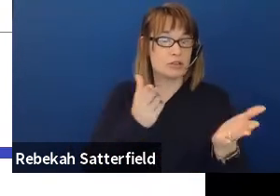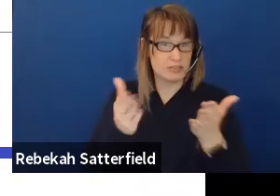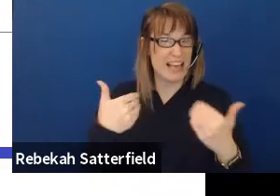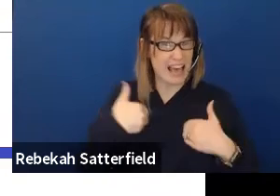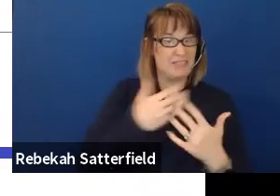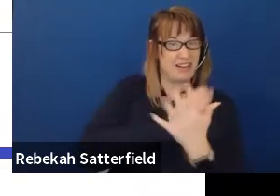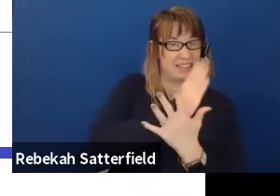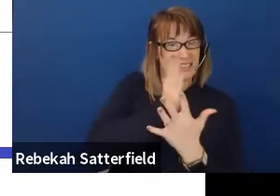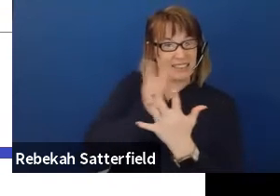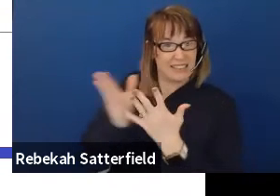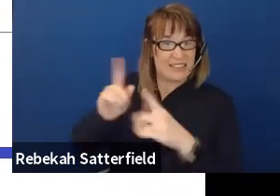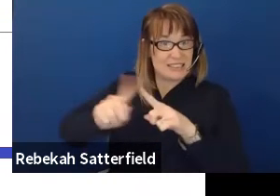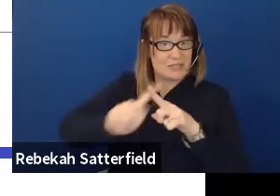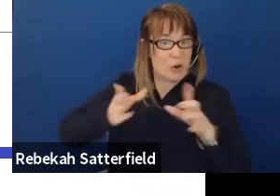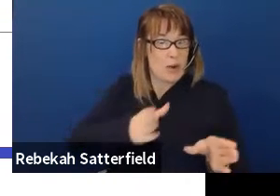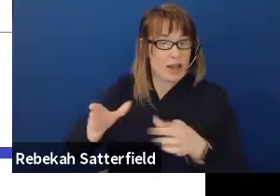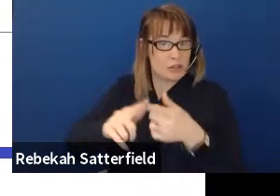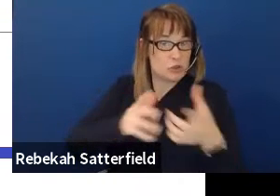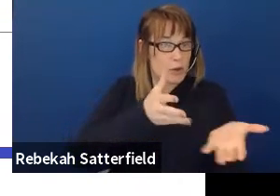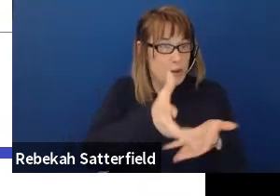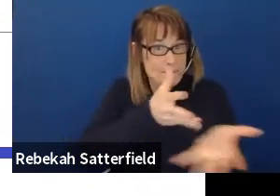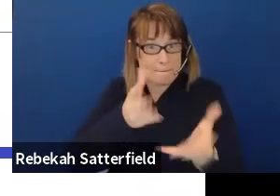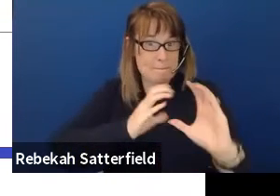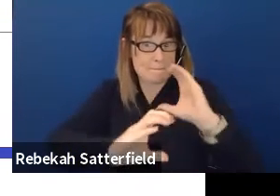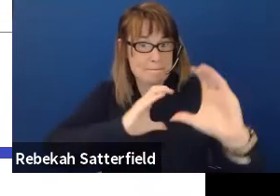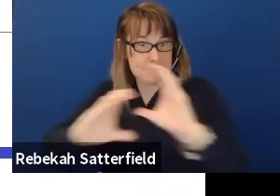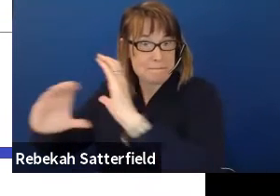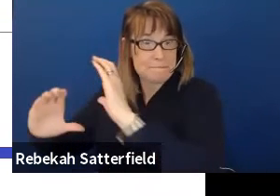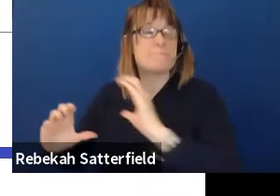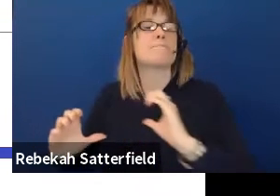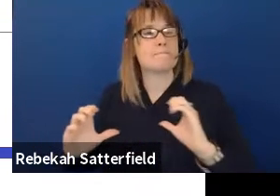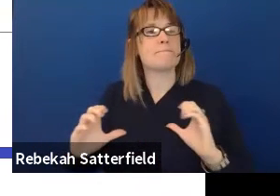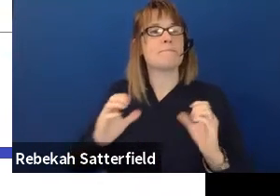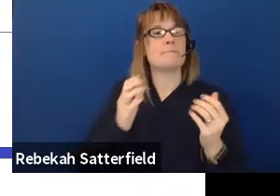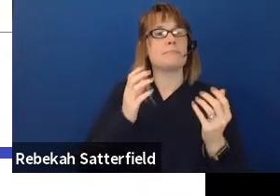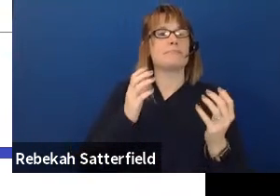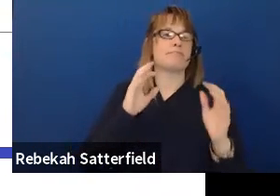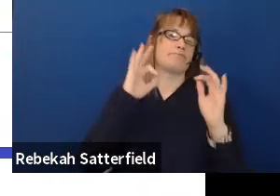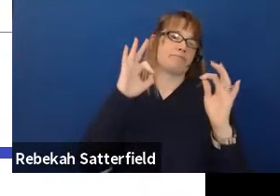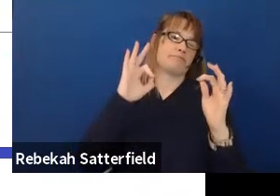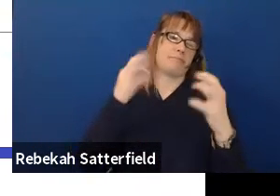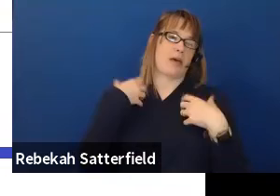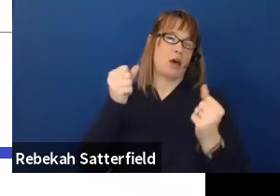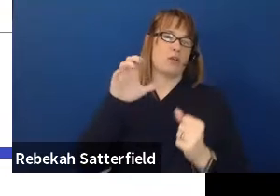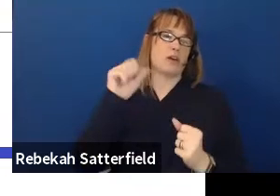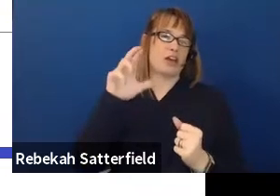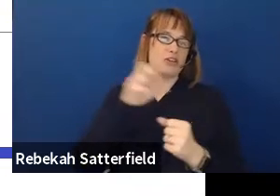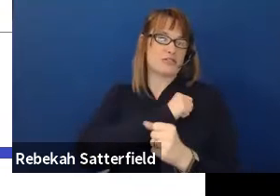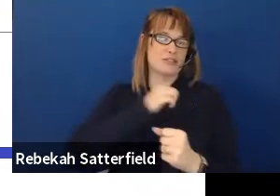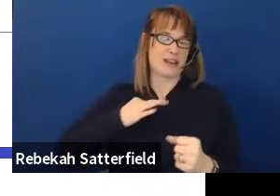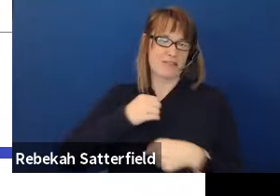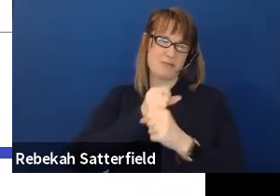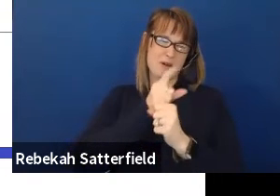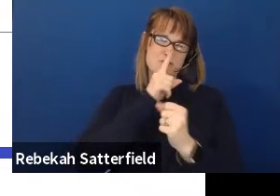different modes of language services at the provider's fingertips, healthcare staff can ensure effective